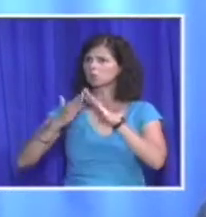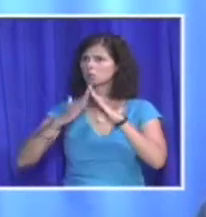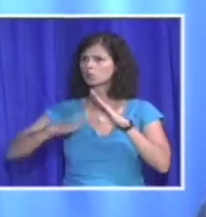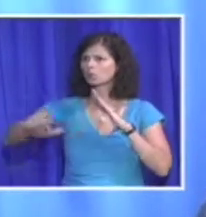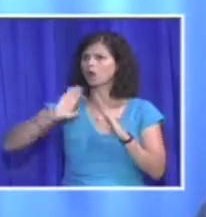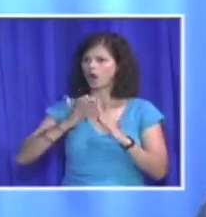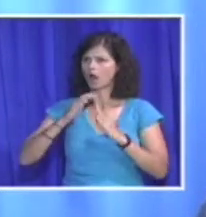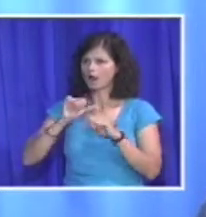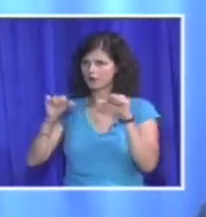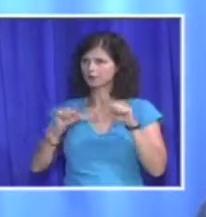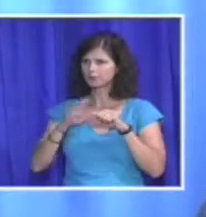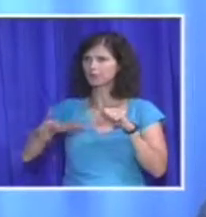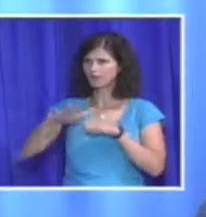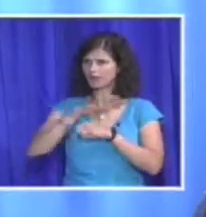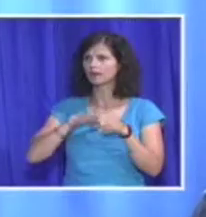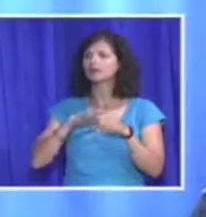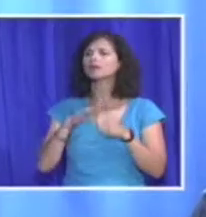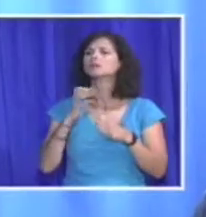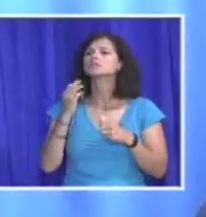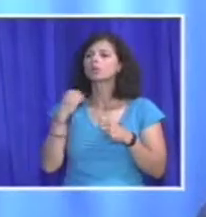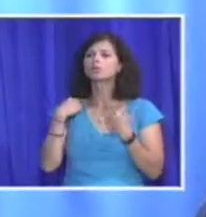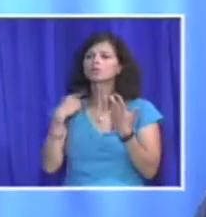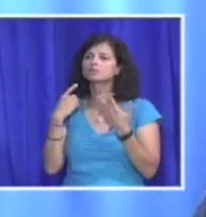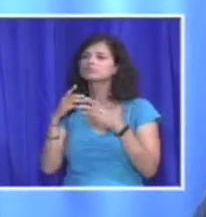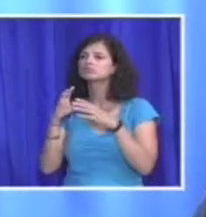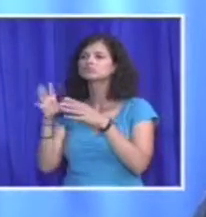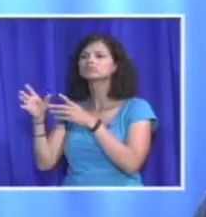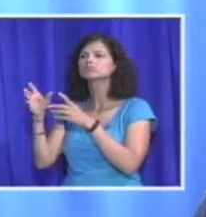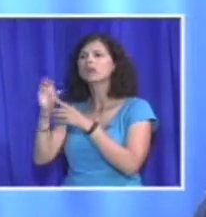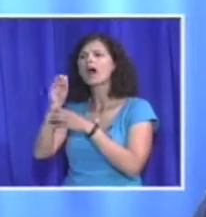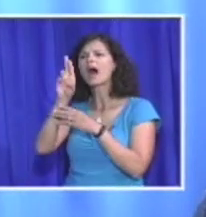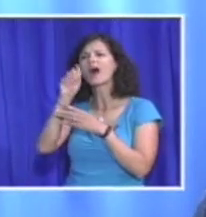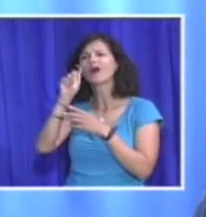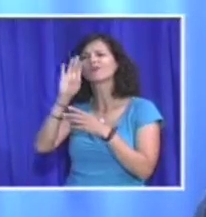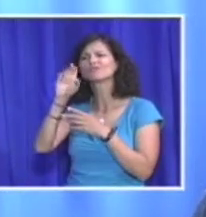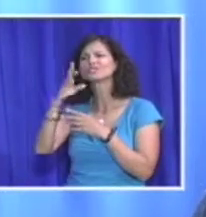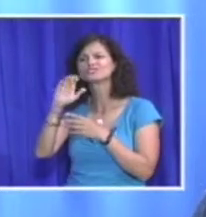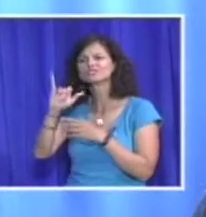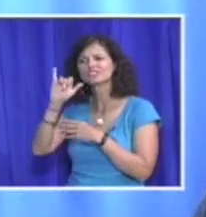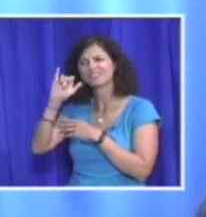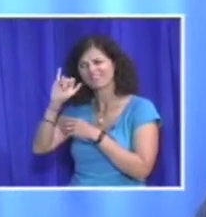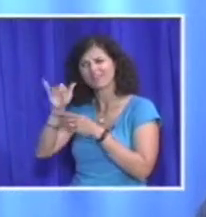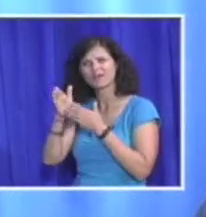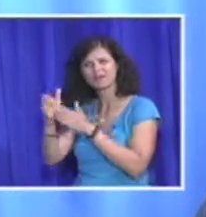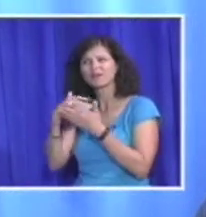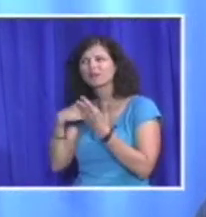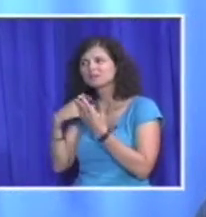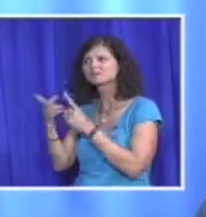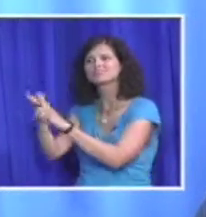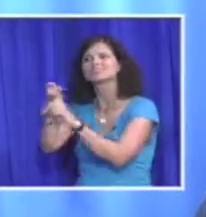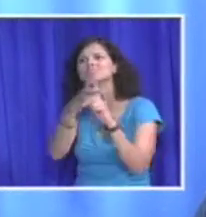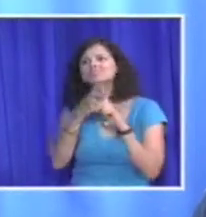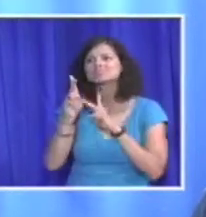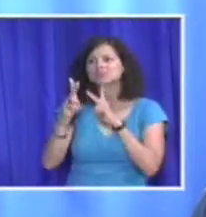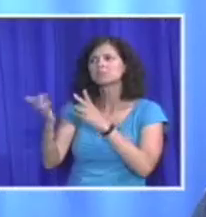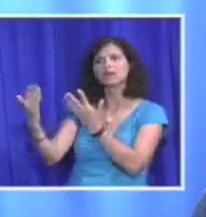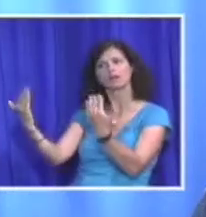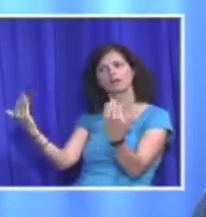area that we're in, and we do a lot of outreach in that way to get people down to Homestead, to